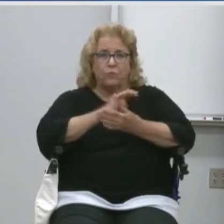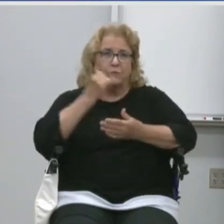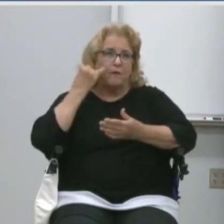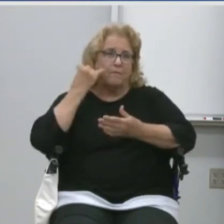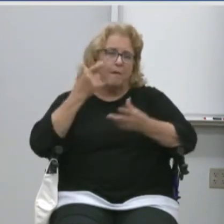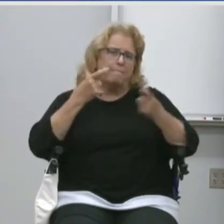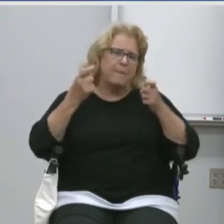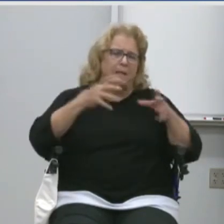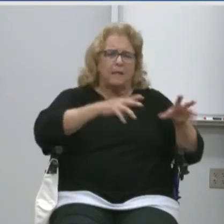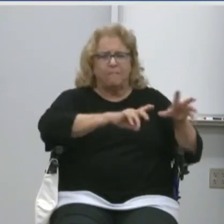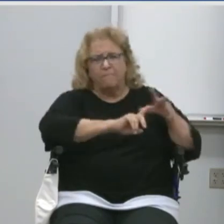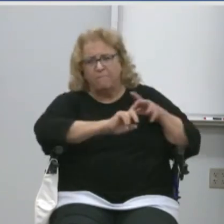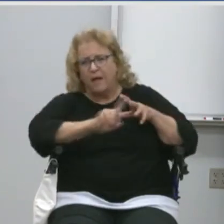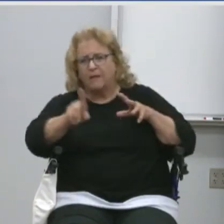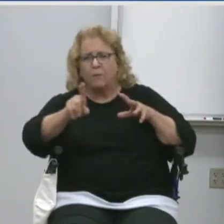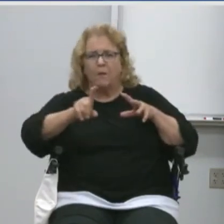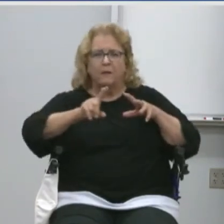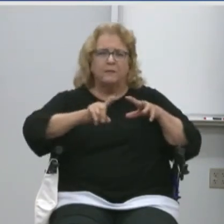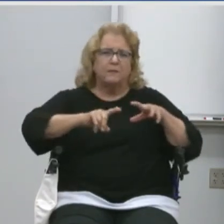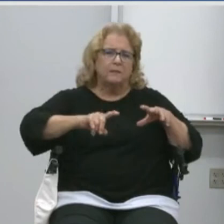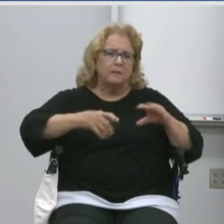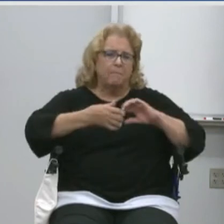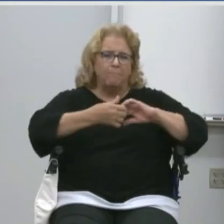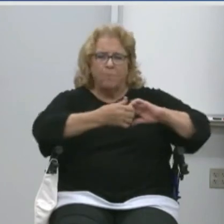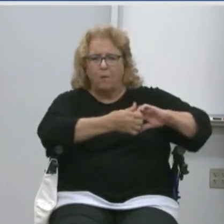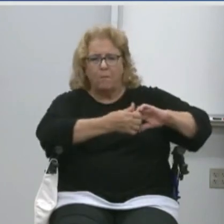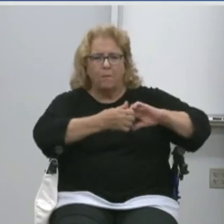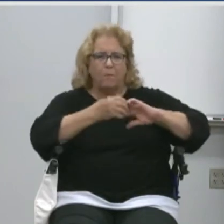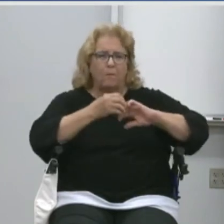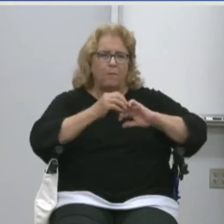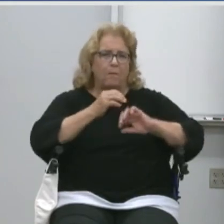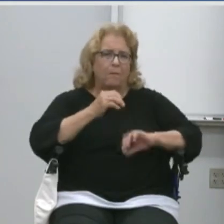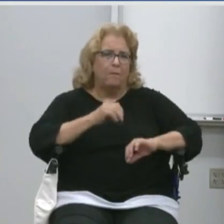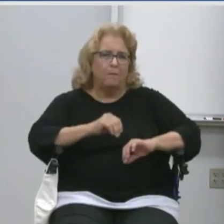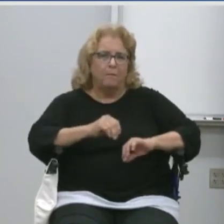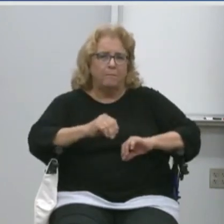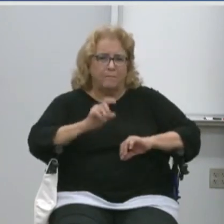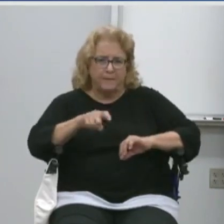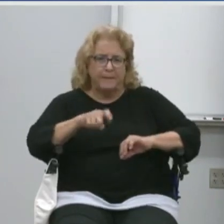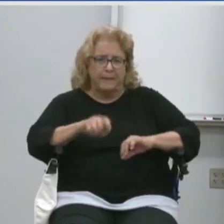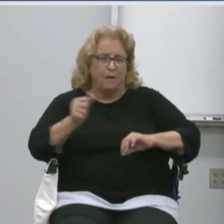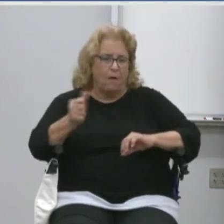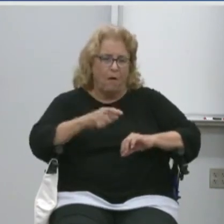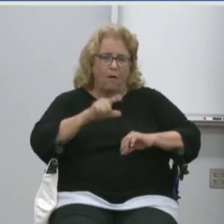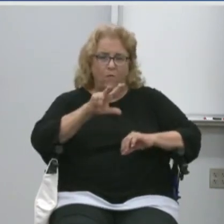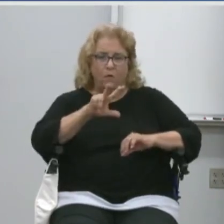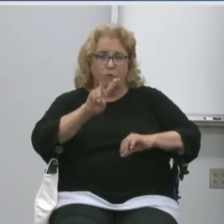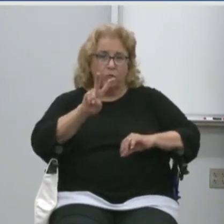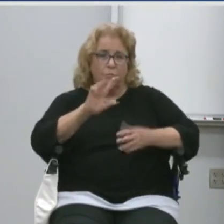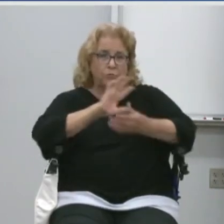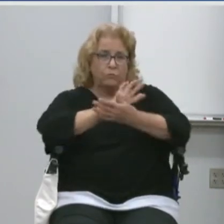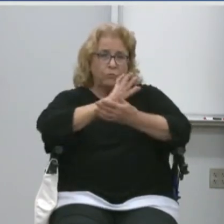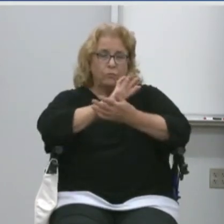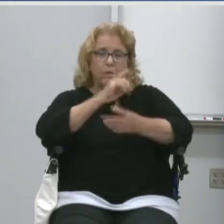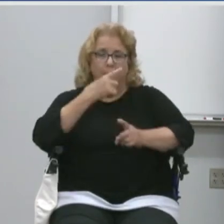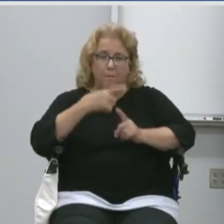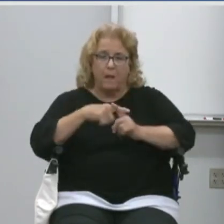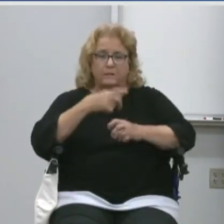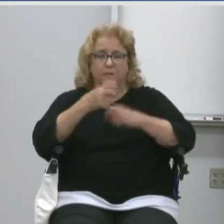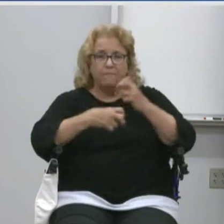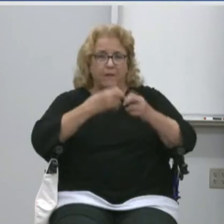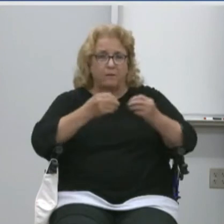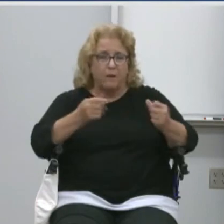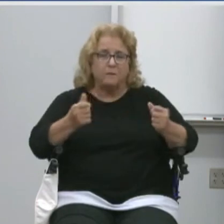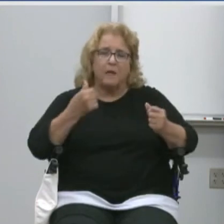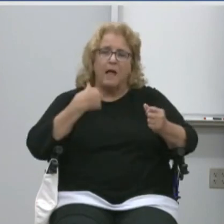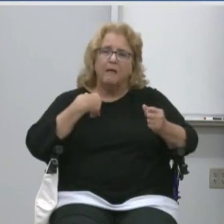barrier island, mobile homes, RV parks, you name it. We would need all 32 of those schools plus the fairgrounds. We